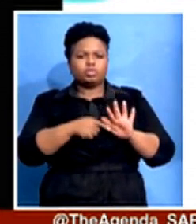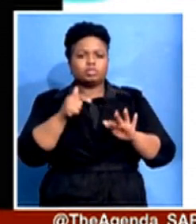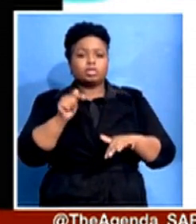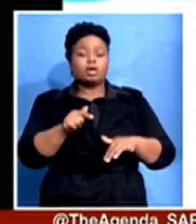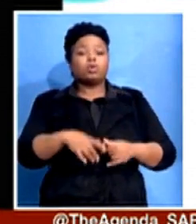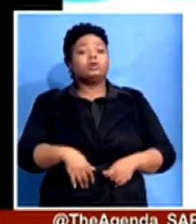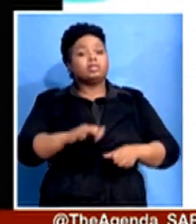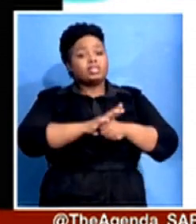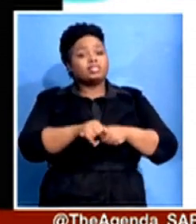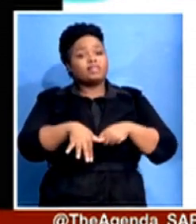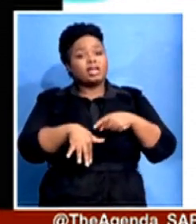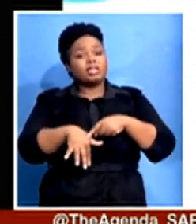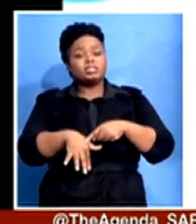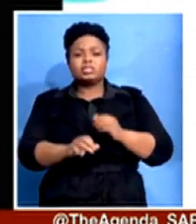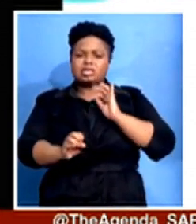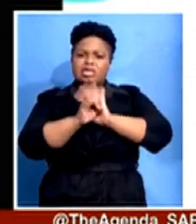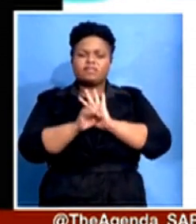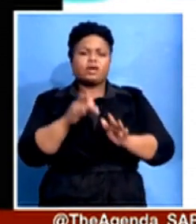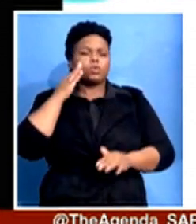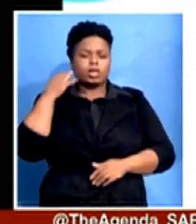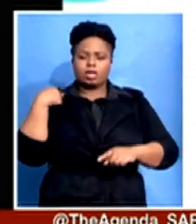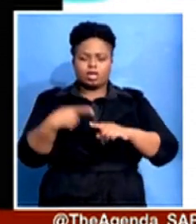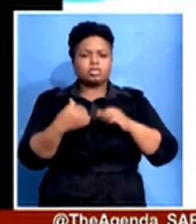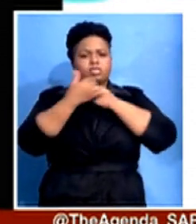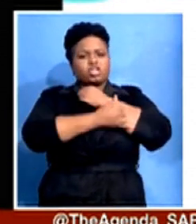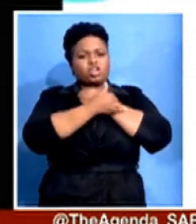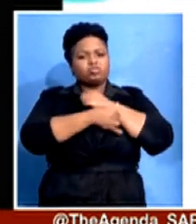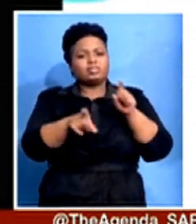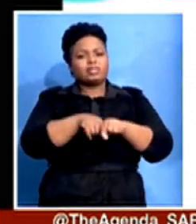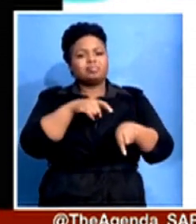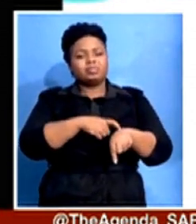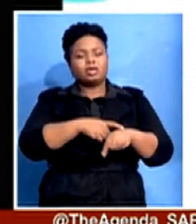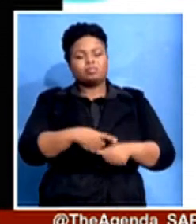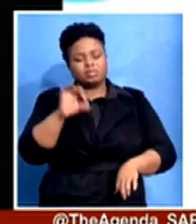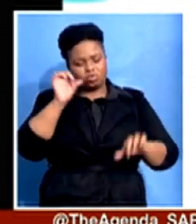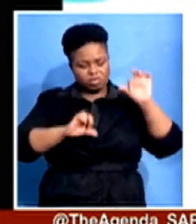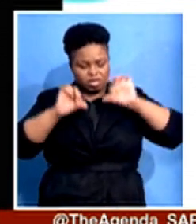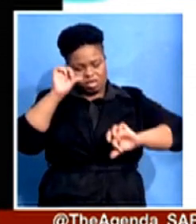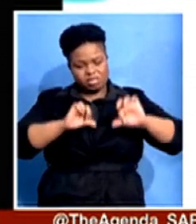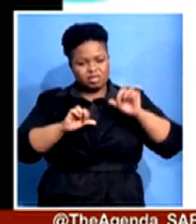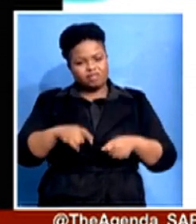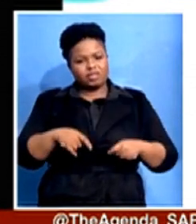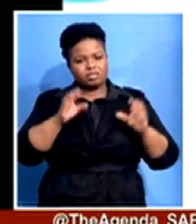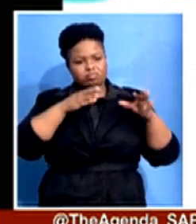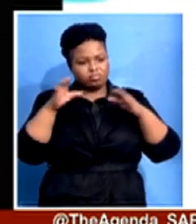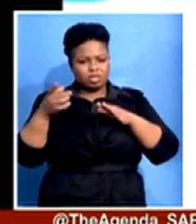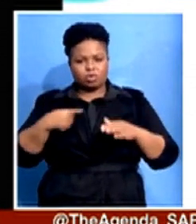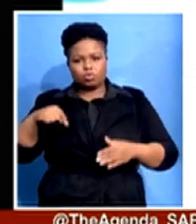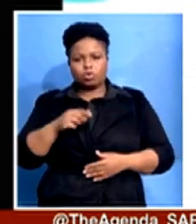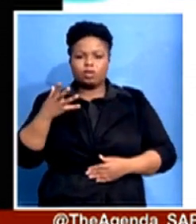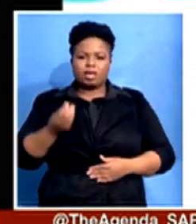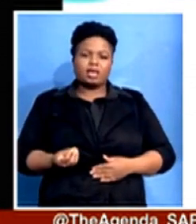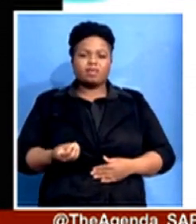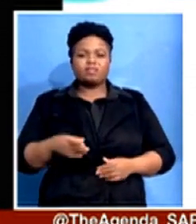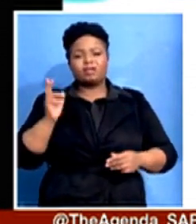country. Again, it speaks to the very strong scientific stature that we have as a country. And we also are recommending to a number of